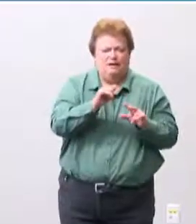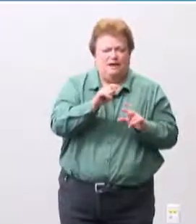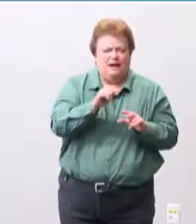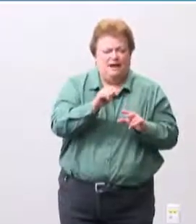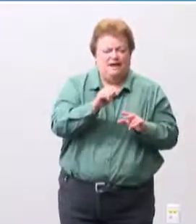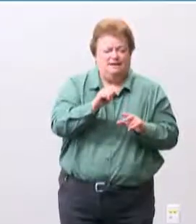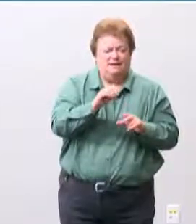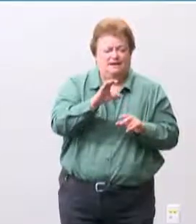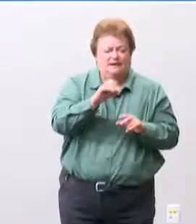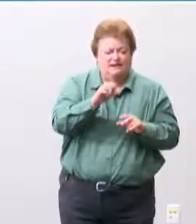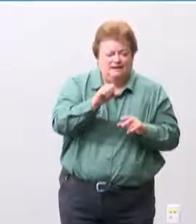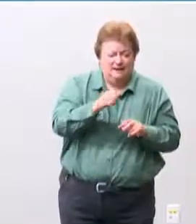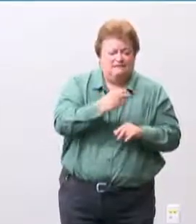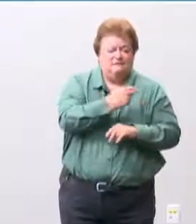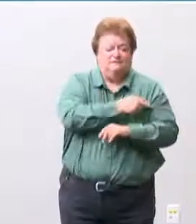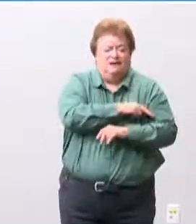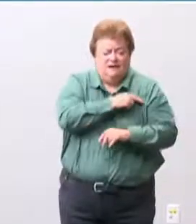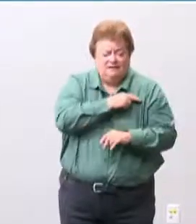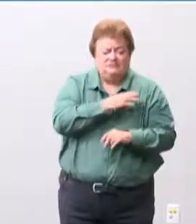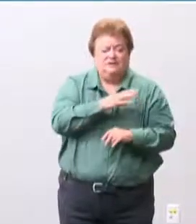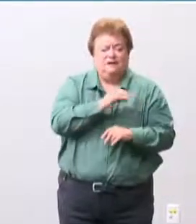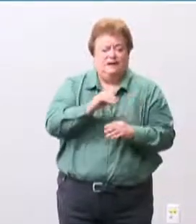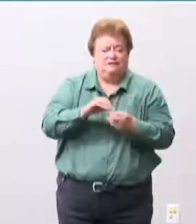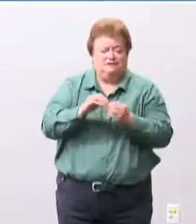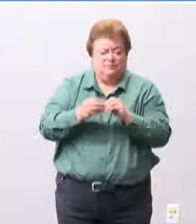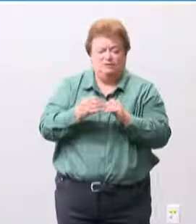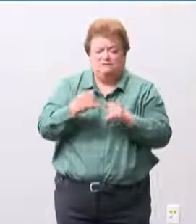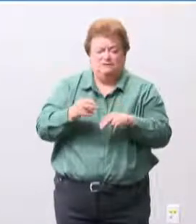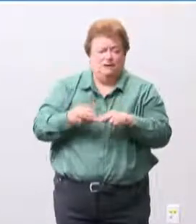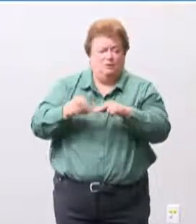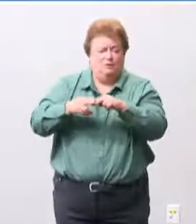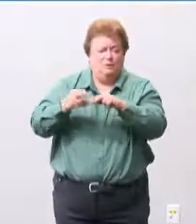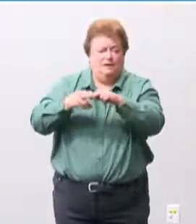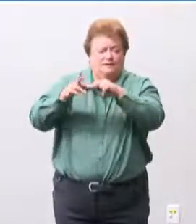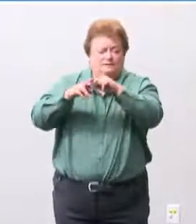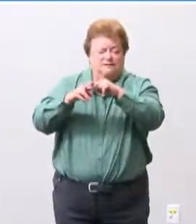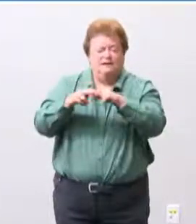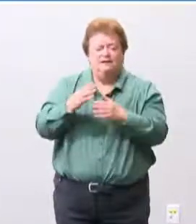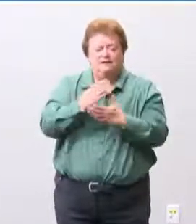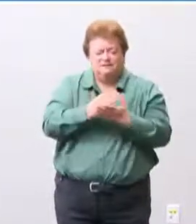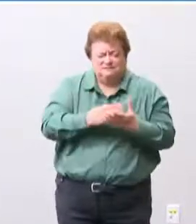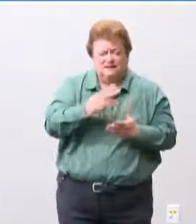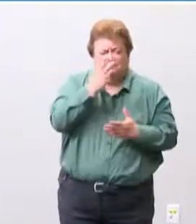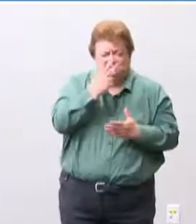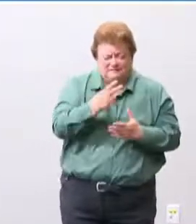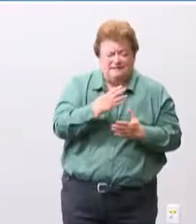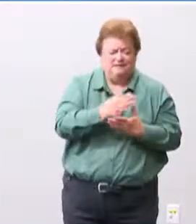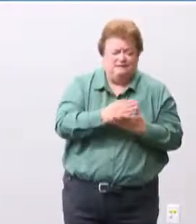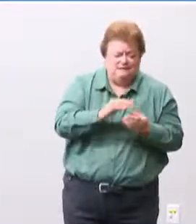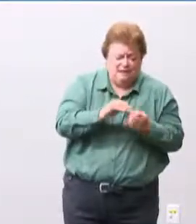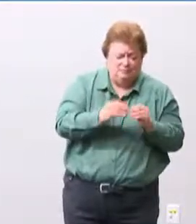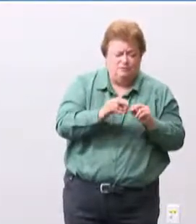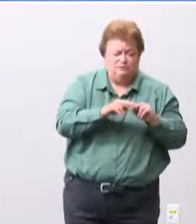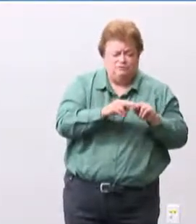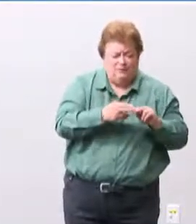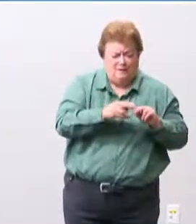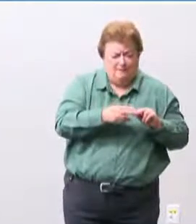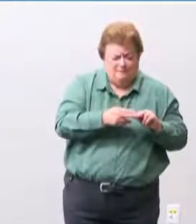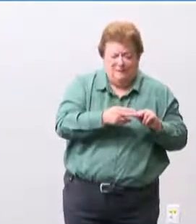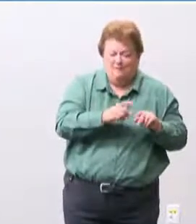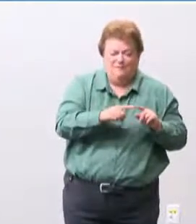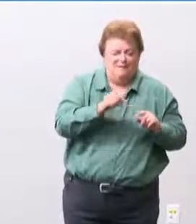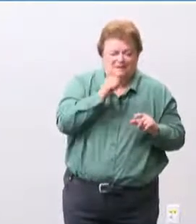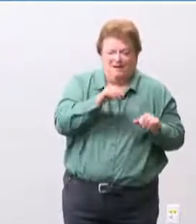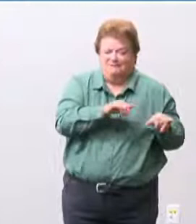and hospitalizations rising. Others are seeing numbers drop, but not to the same extent as here.